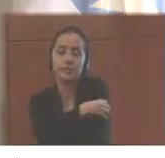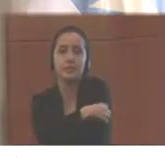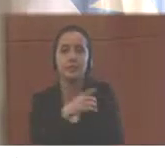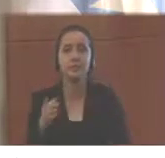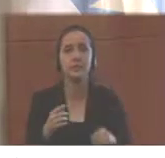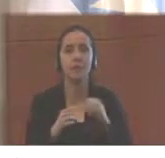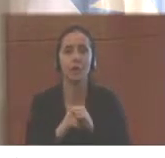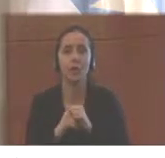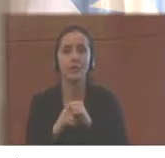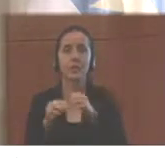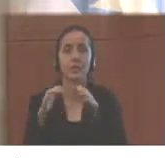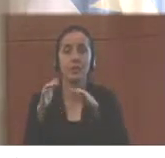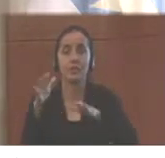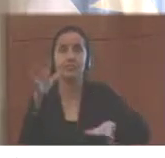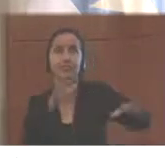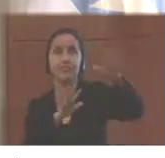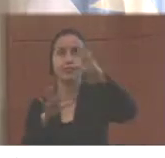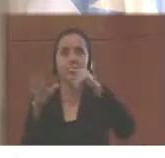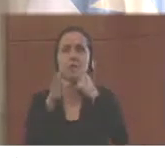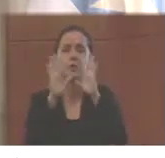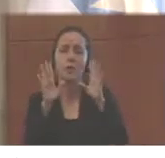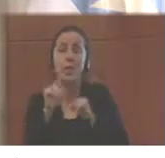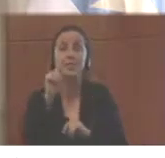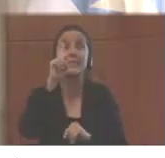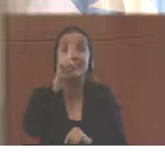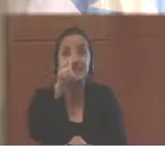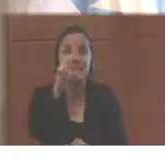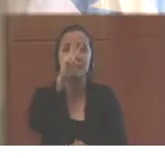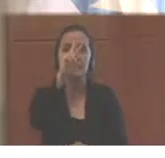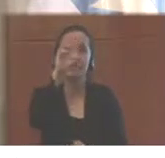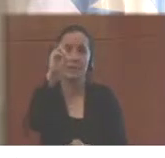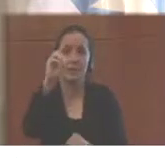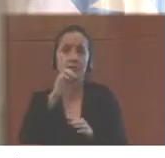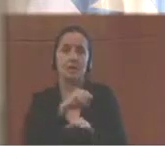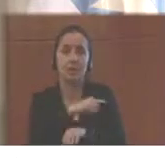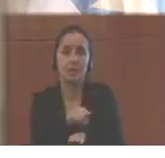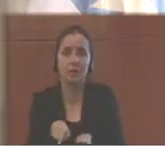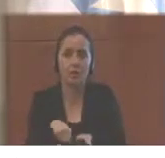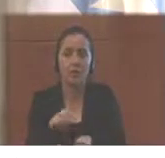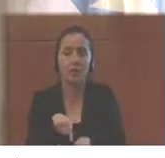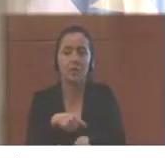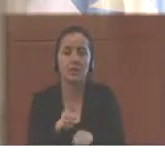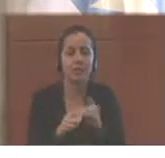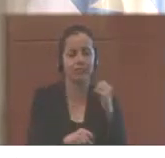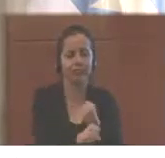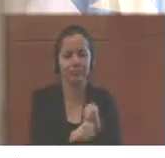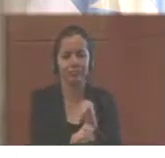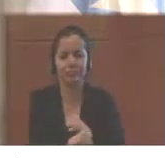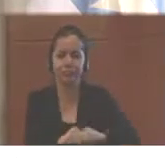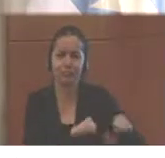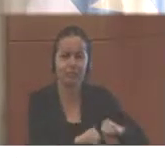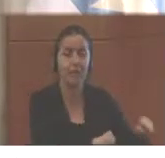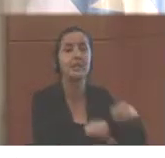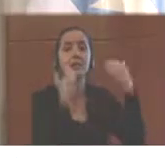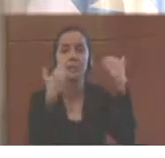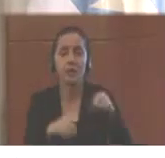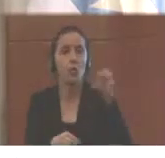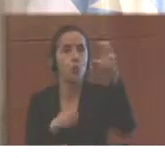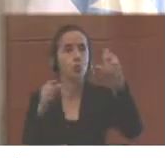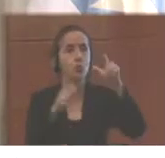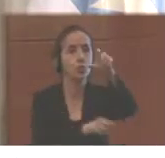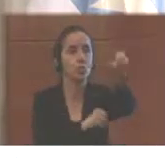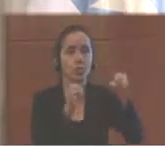led by the private sector and includes representatives from public, private, and civil society, academic institutions, and professional